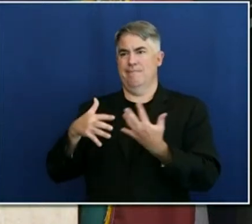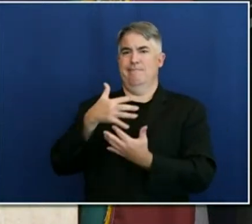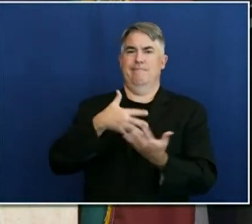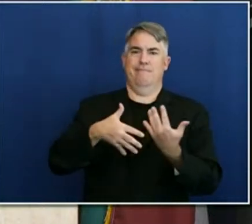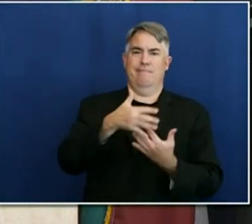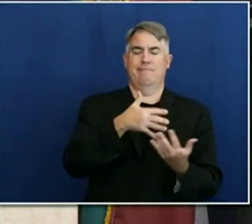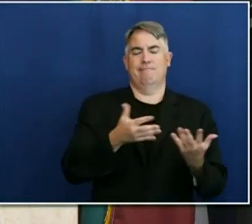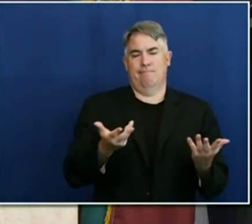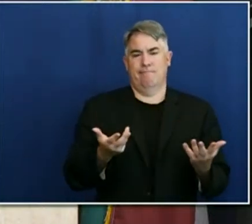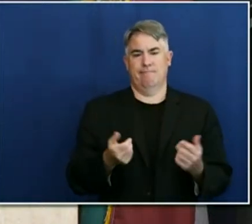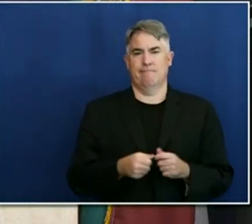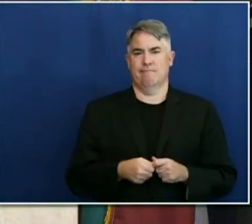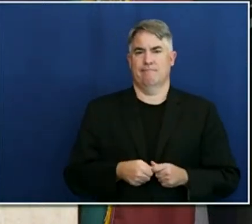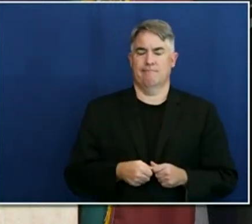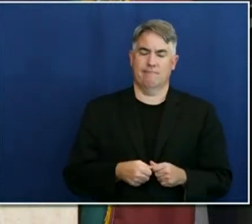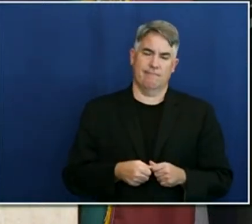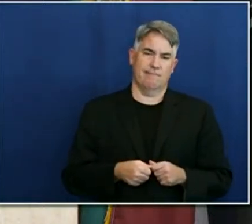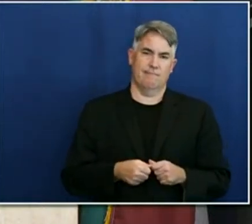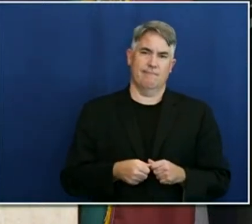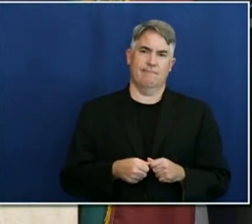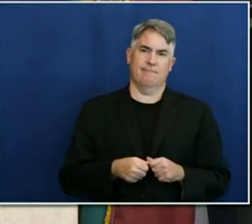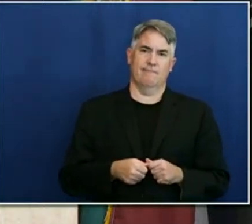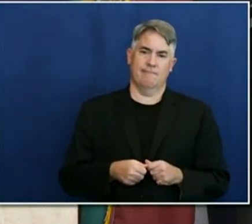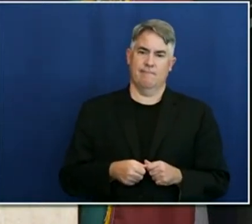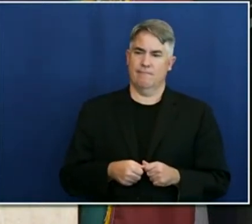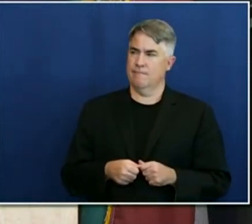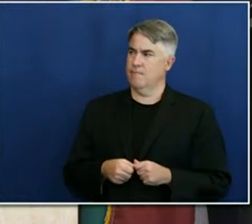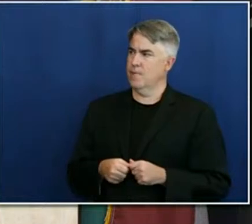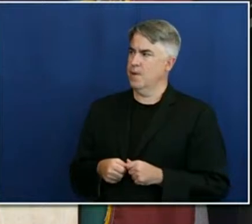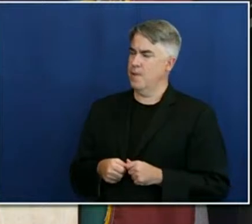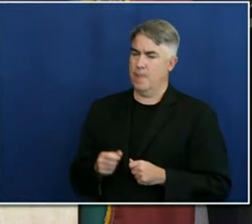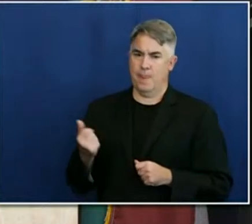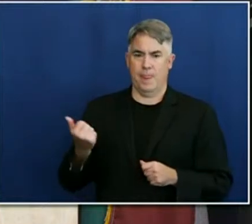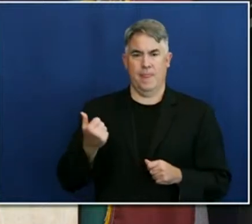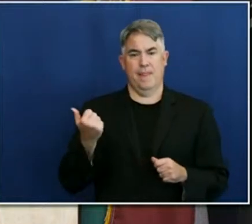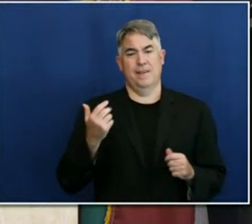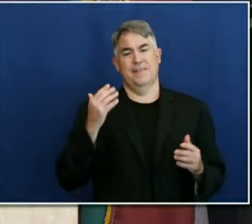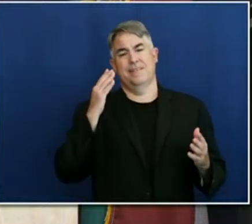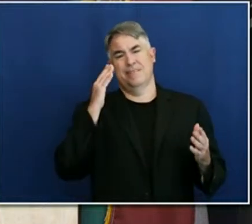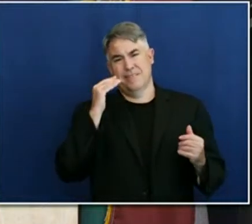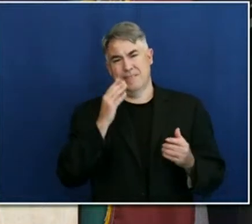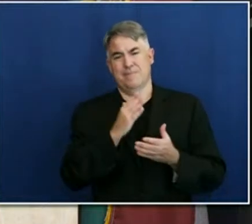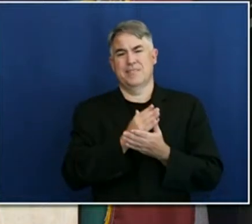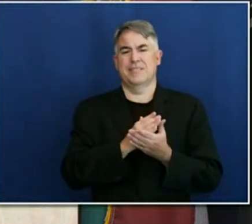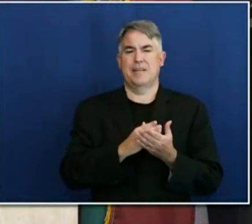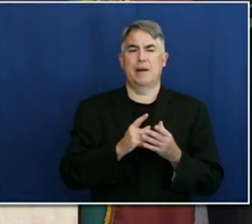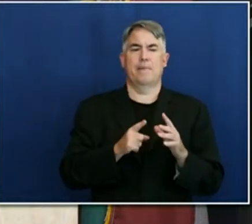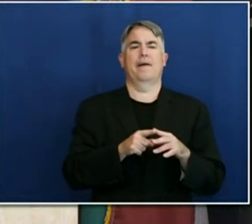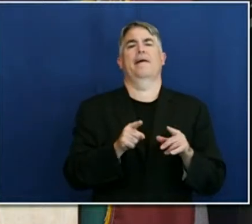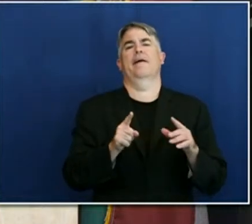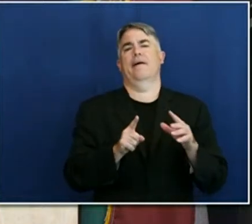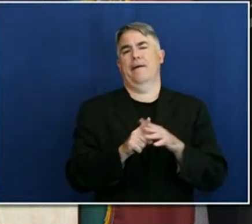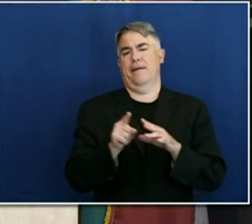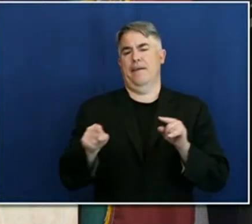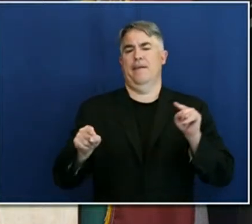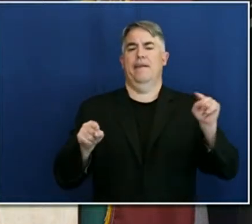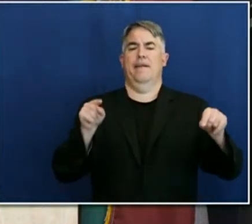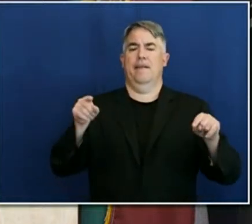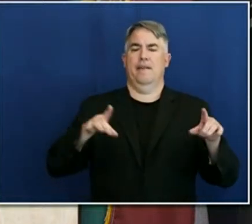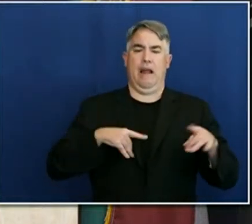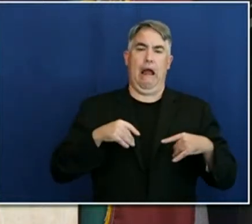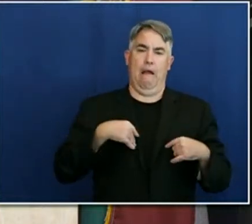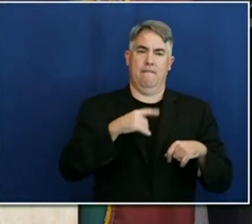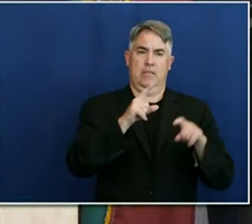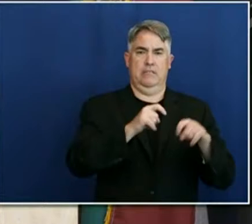least some measure of time. And so it was to be expected that there would be some cases. There's testing available, and